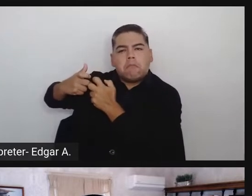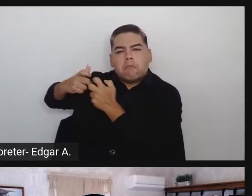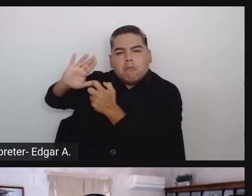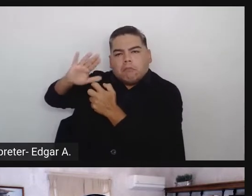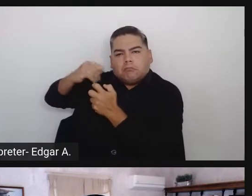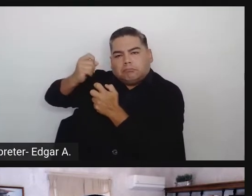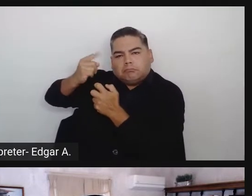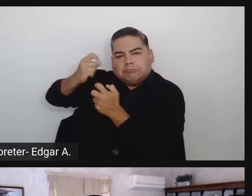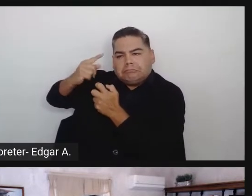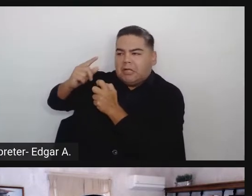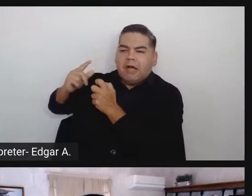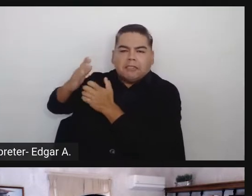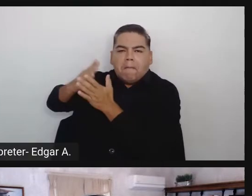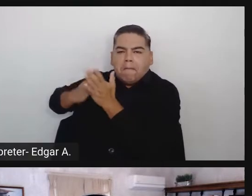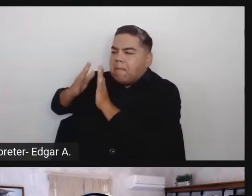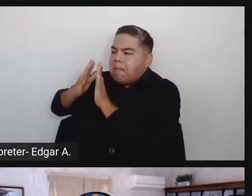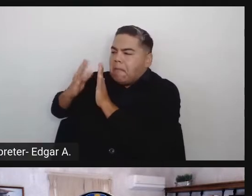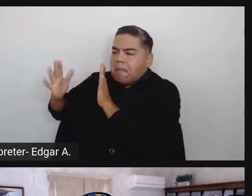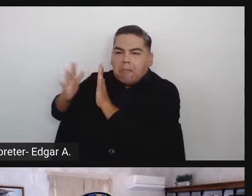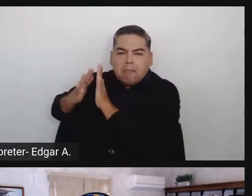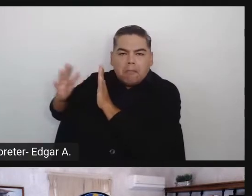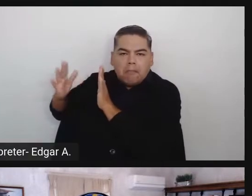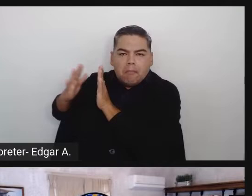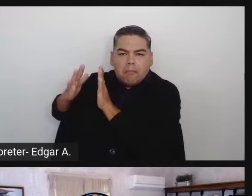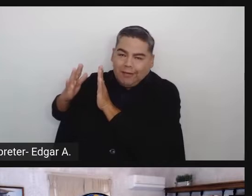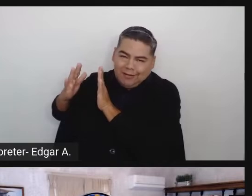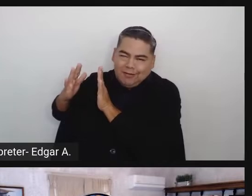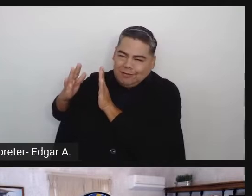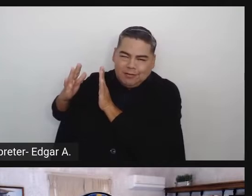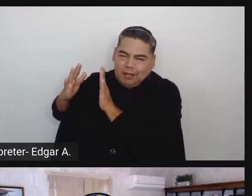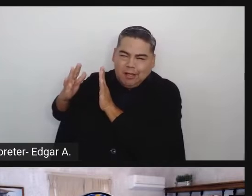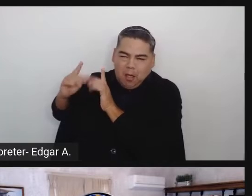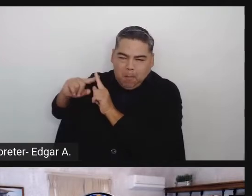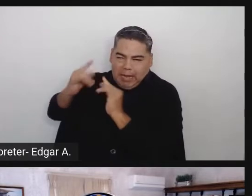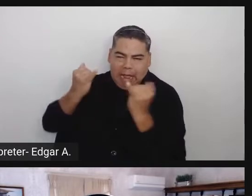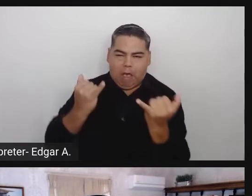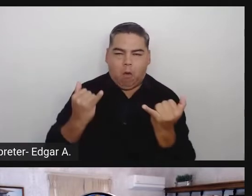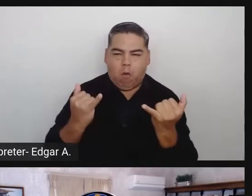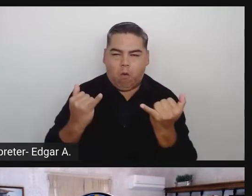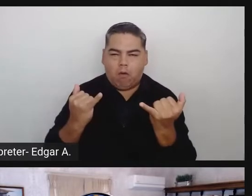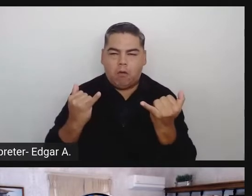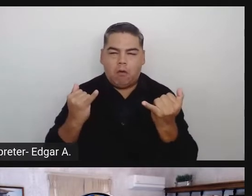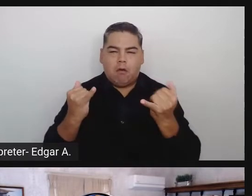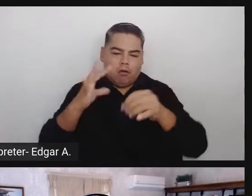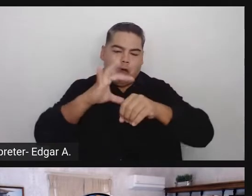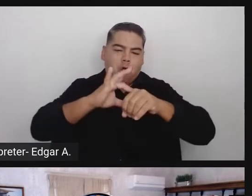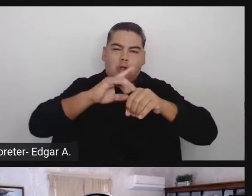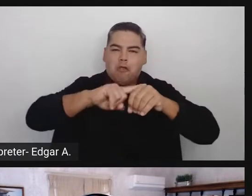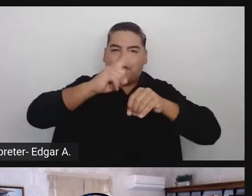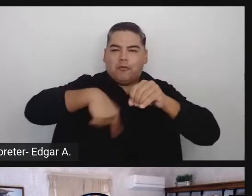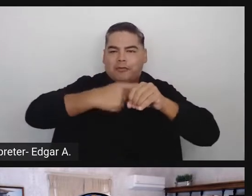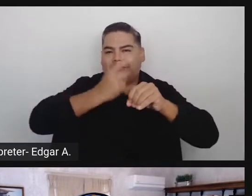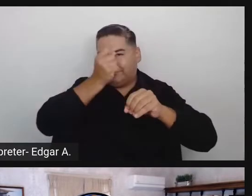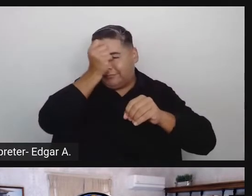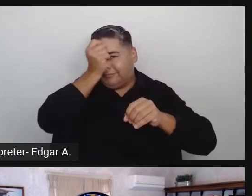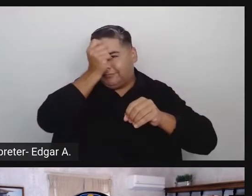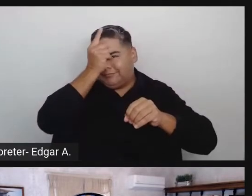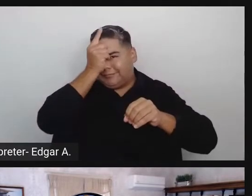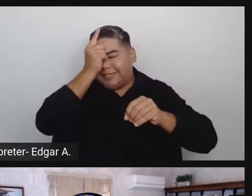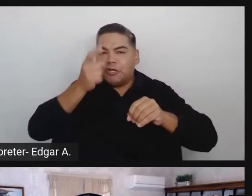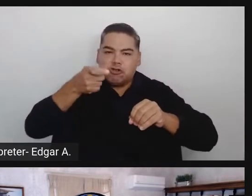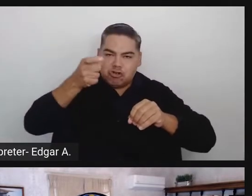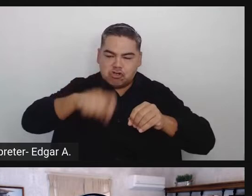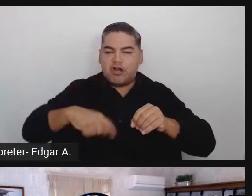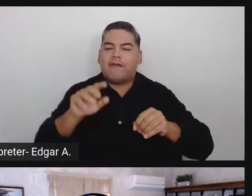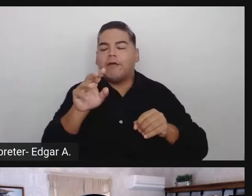edge cases around that. But I think, we can pretty much say that it's universally understood that you should have wheelchair ramps or